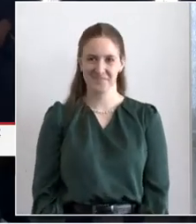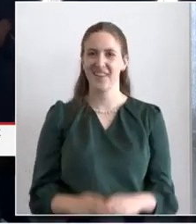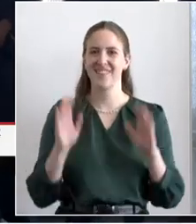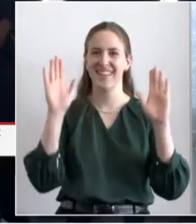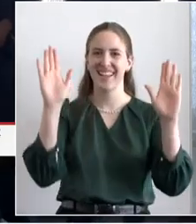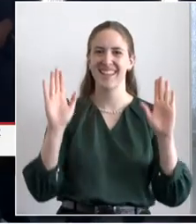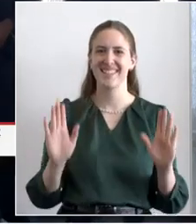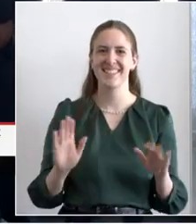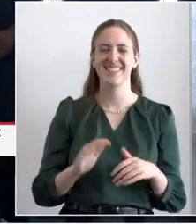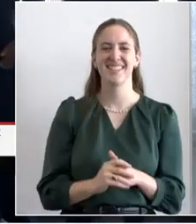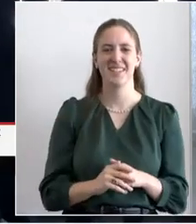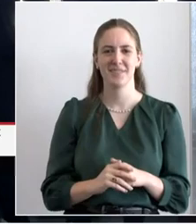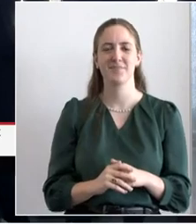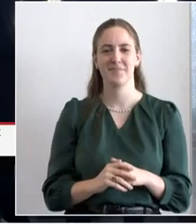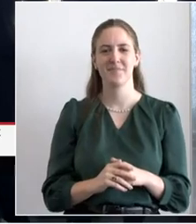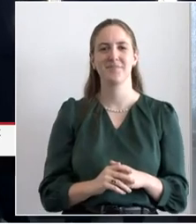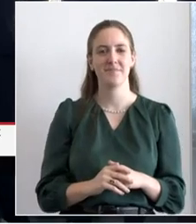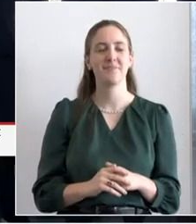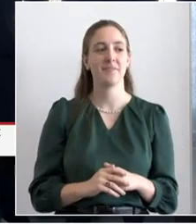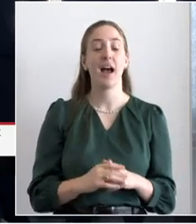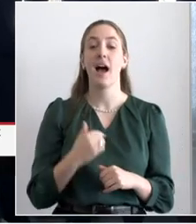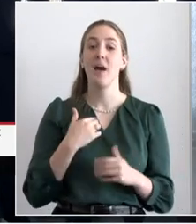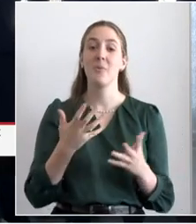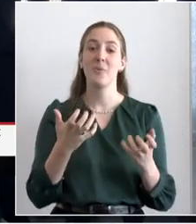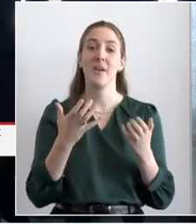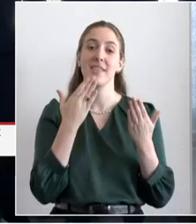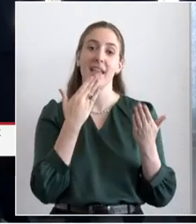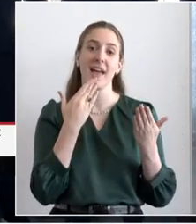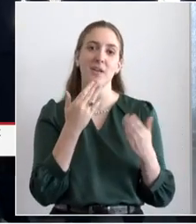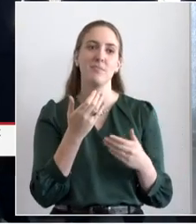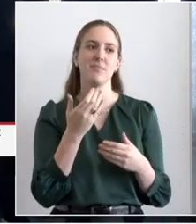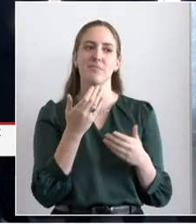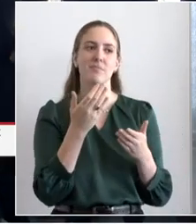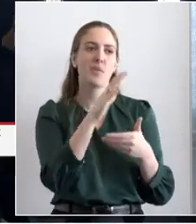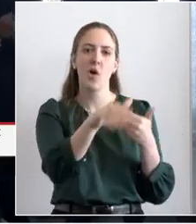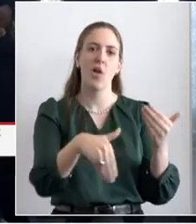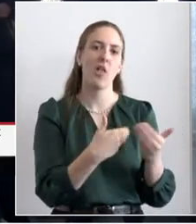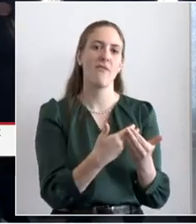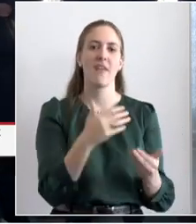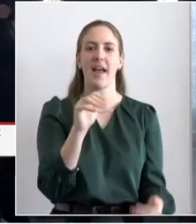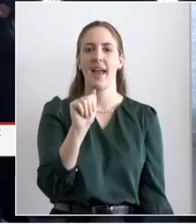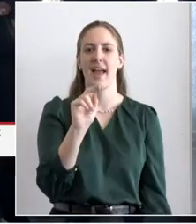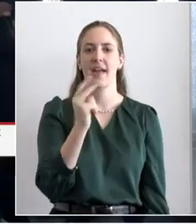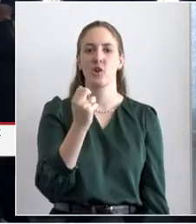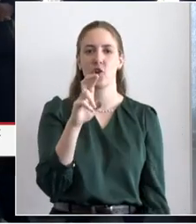Fantastic. And I want to thank all the anchor partners. You see